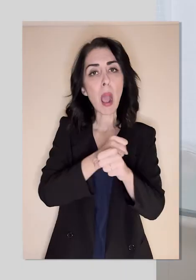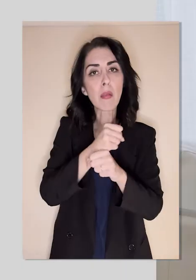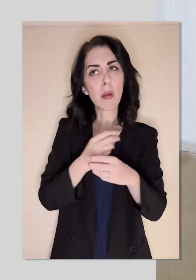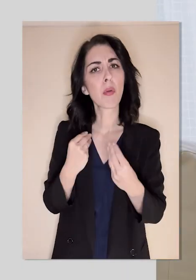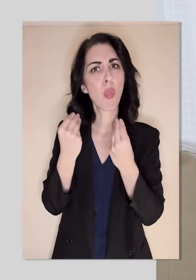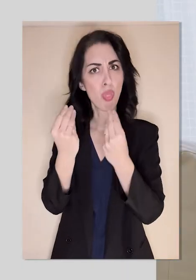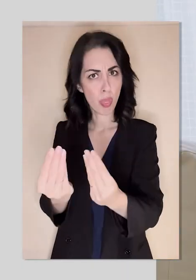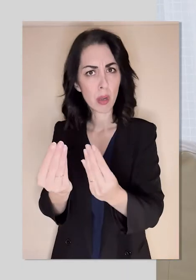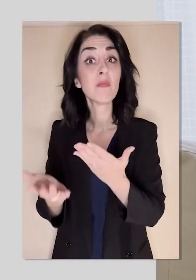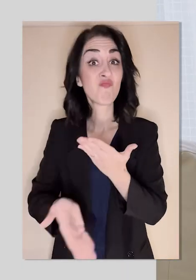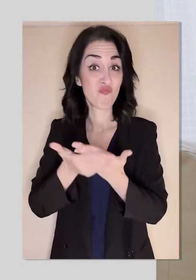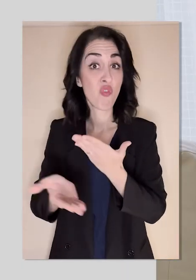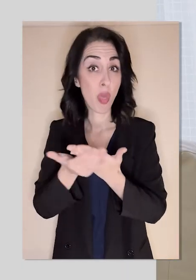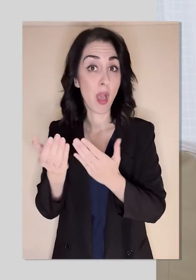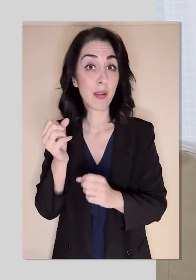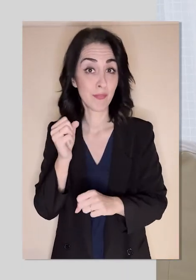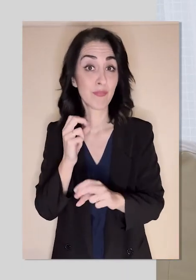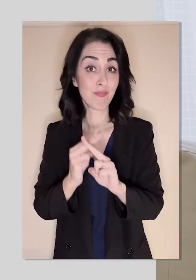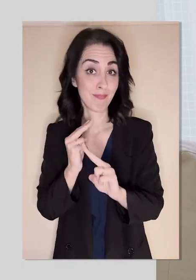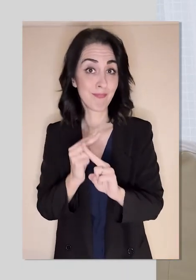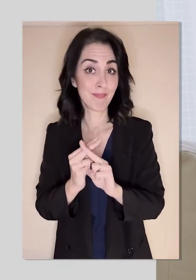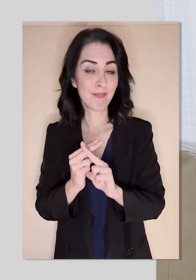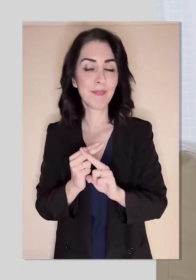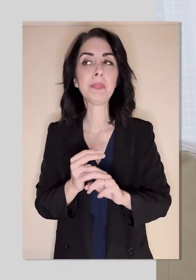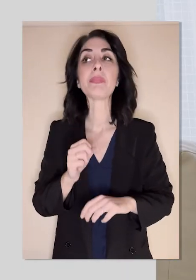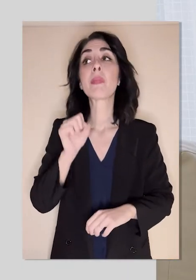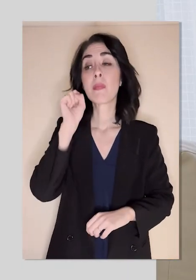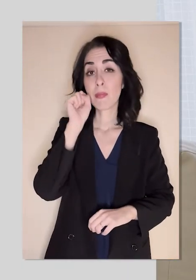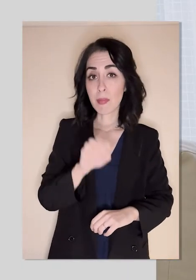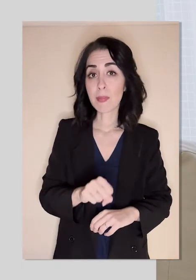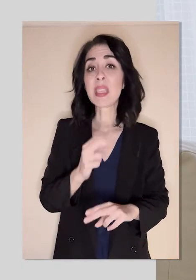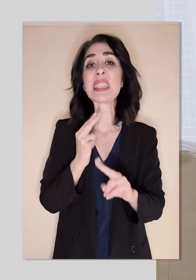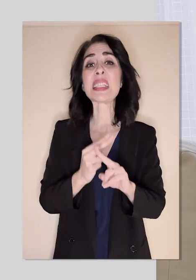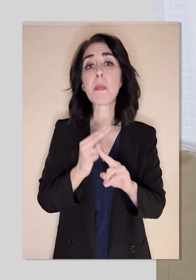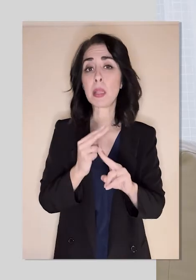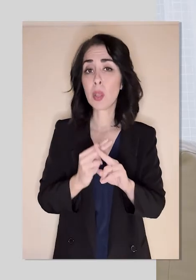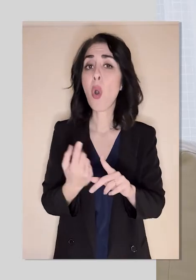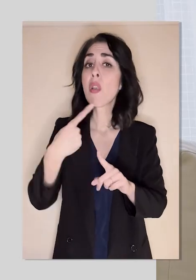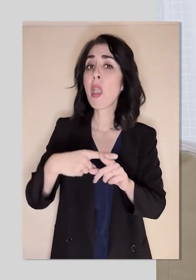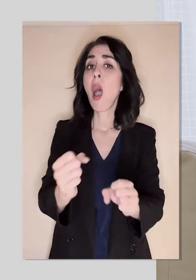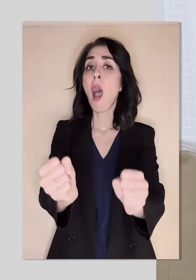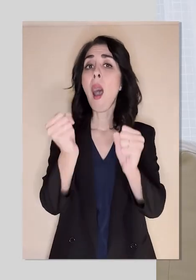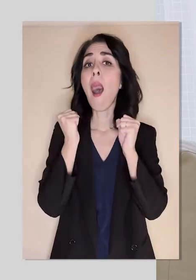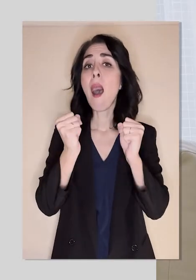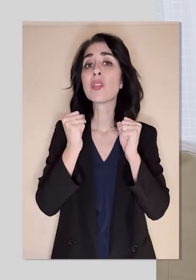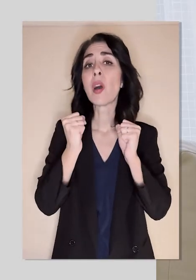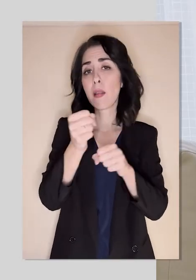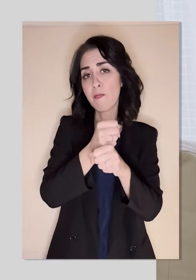first-line choice? A first-line choice and very safe in the huge number of